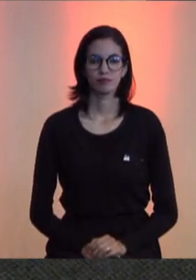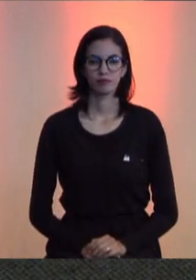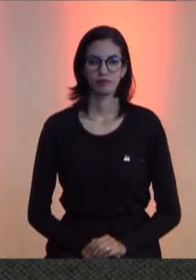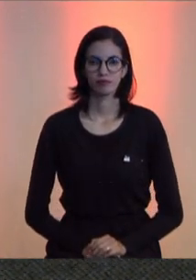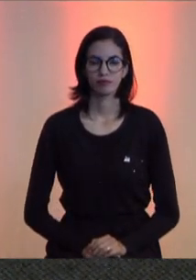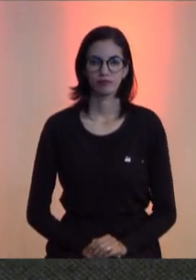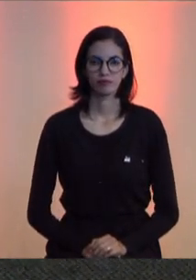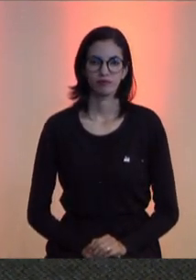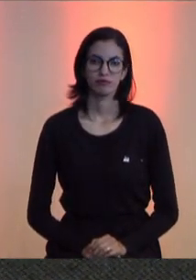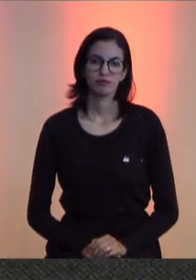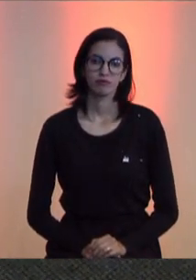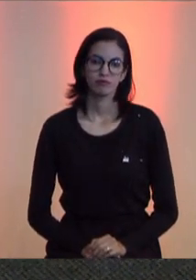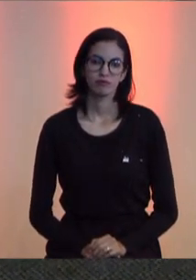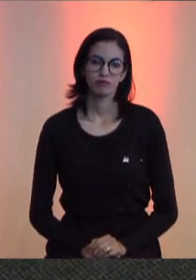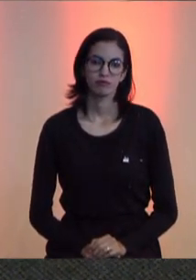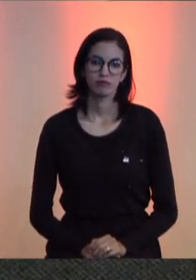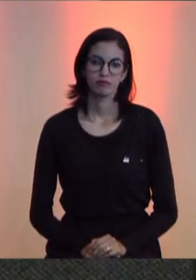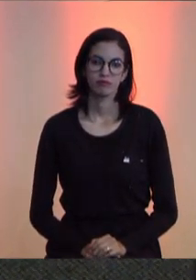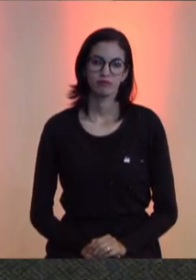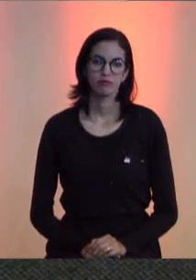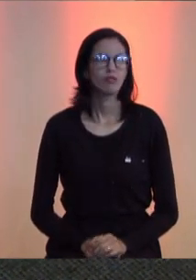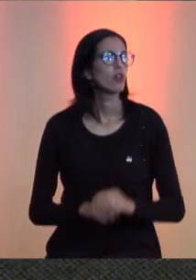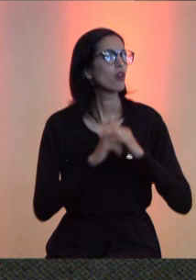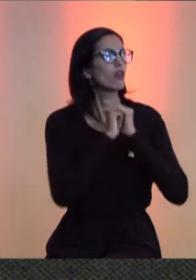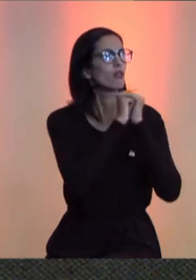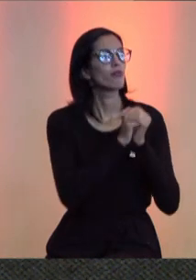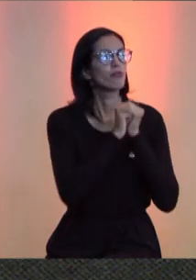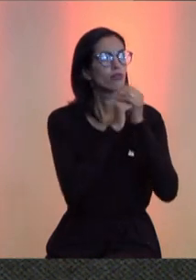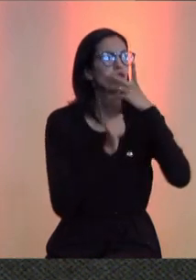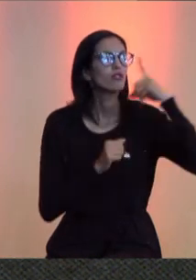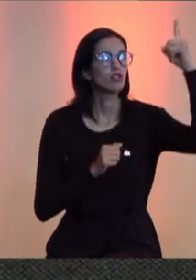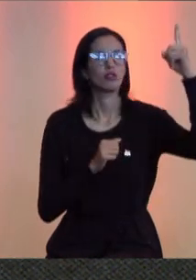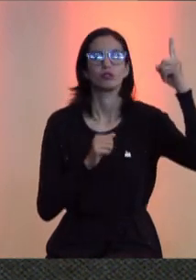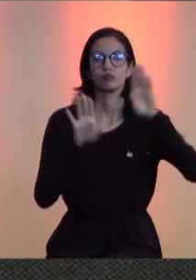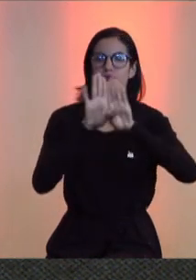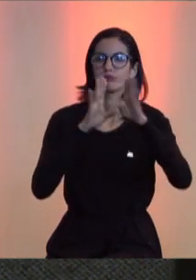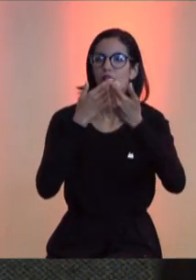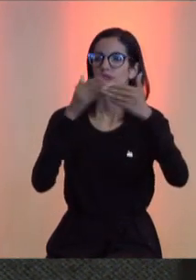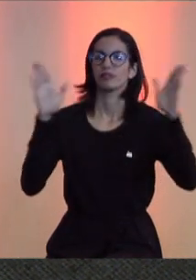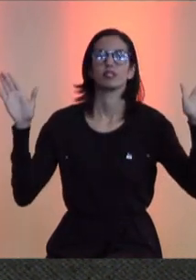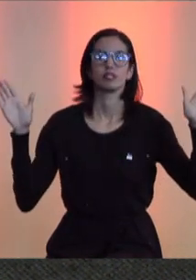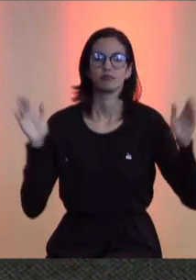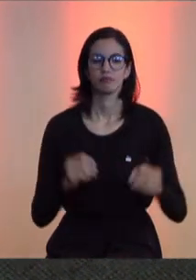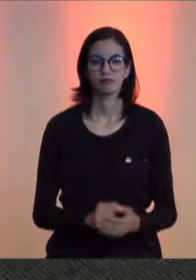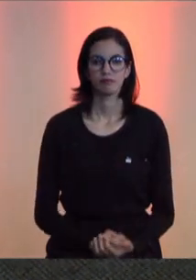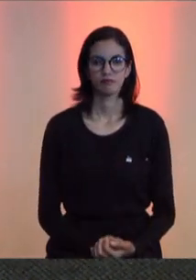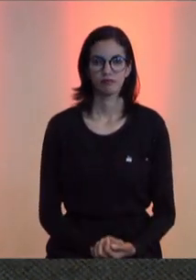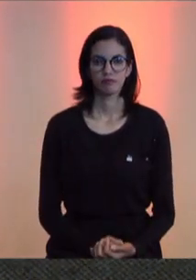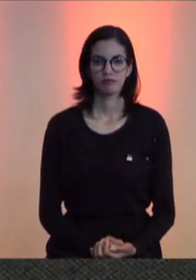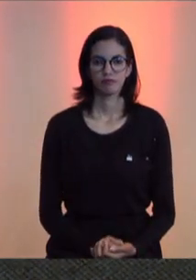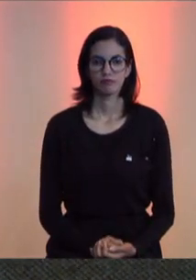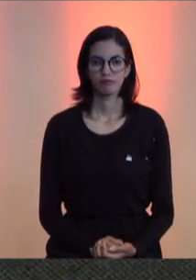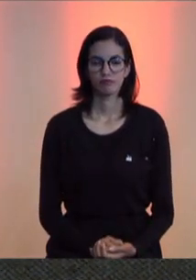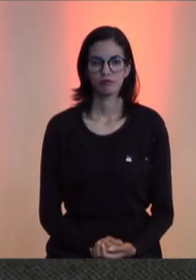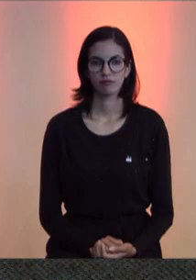pray, God, open the doors. Oh, Señor, he orado tanto, abre las puertas. I pray, God, I